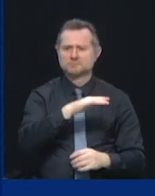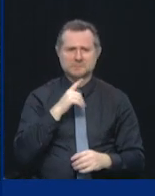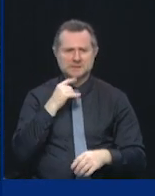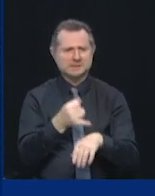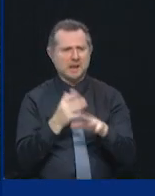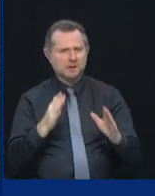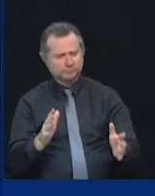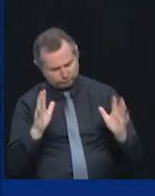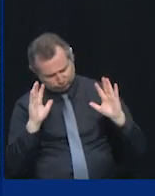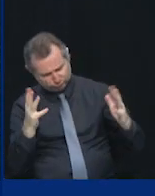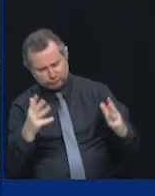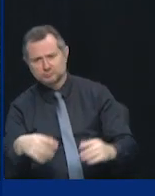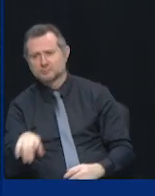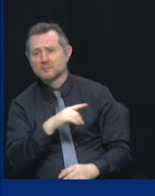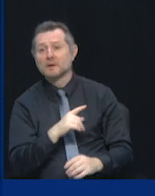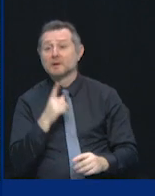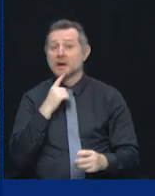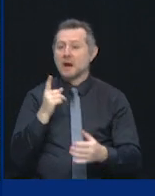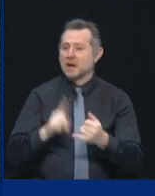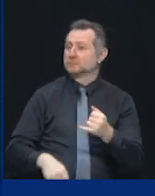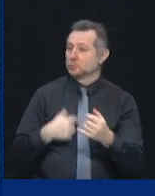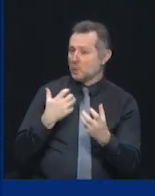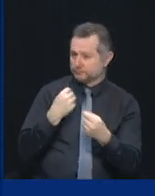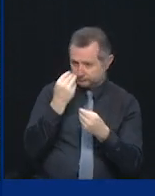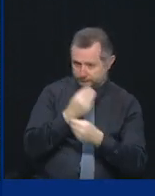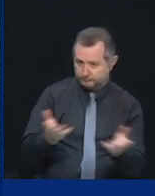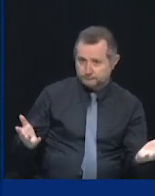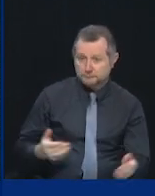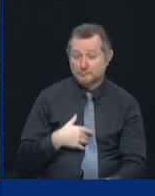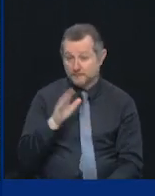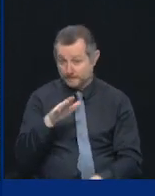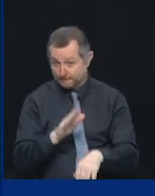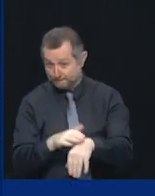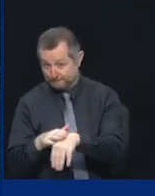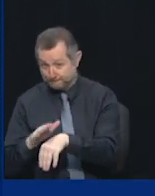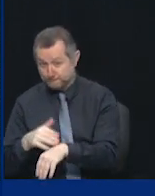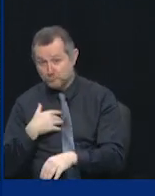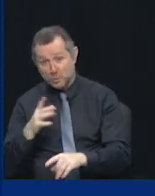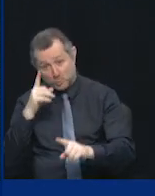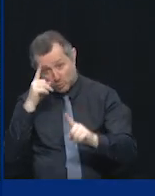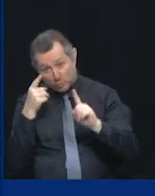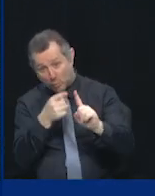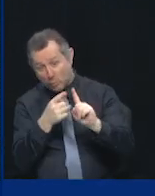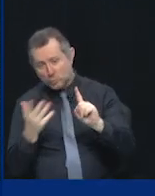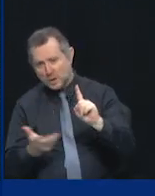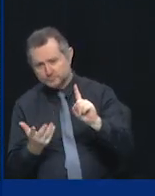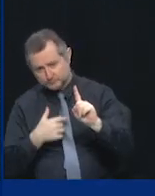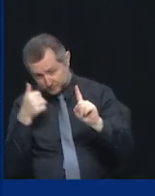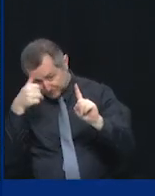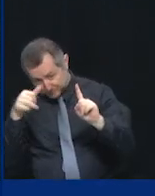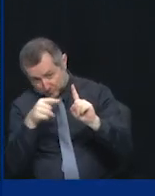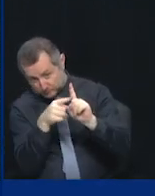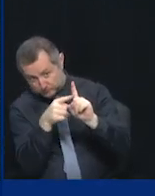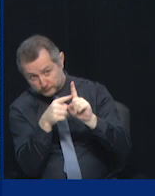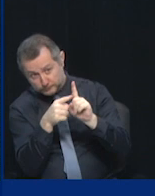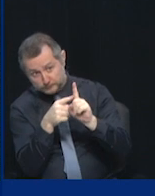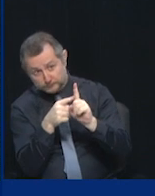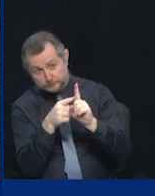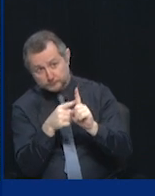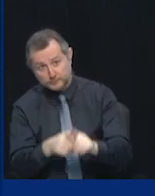Islanders. Last point, remember the goal of all of this? Remember the big picture?